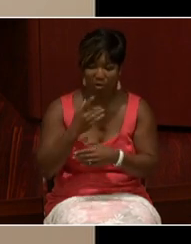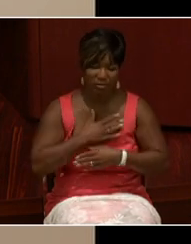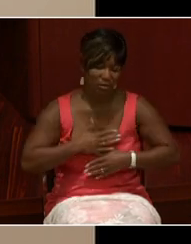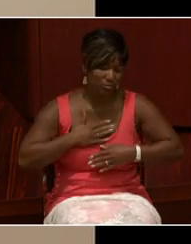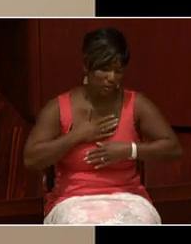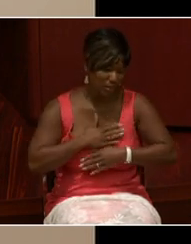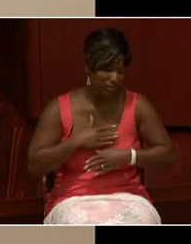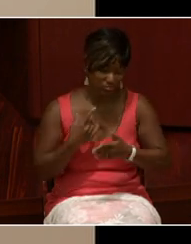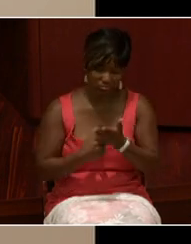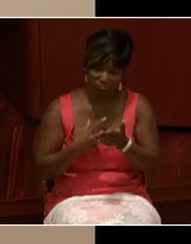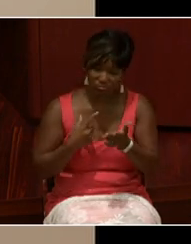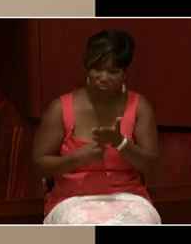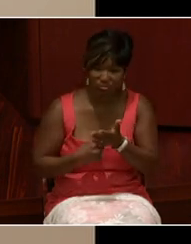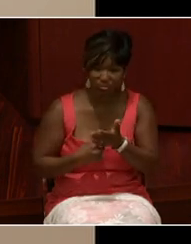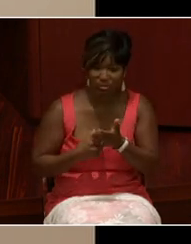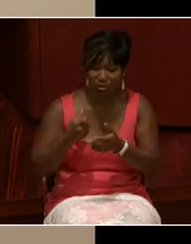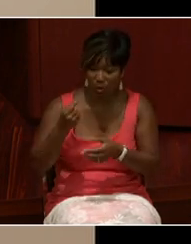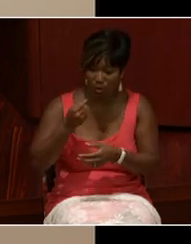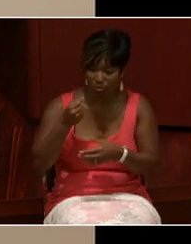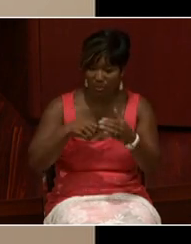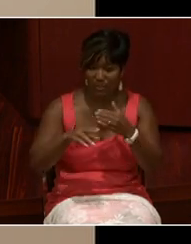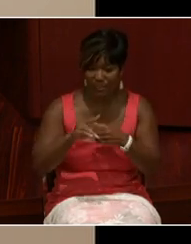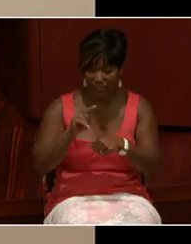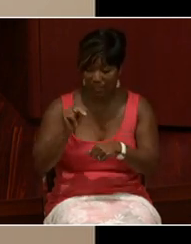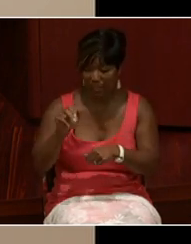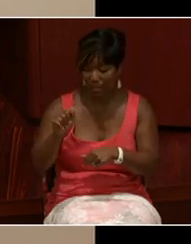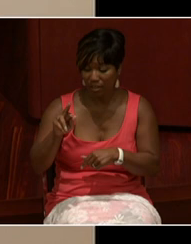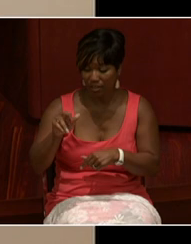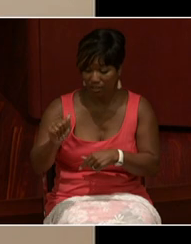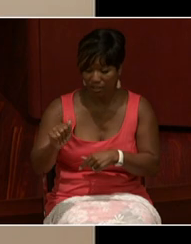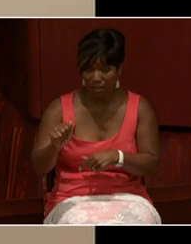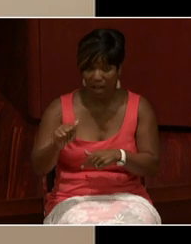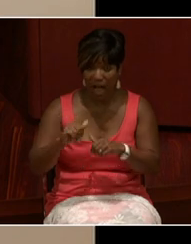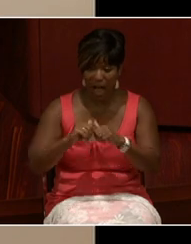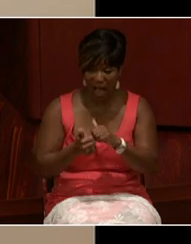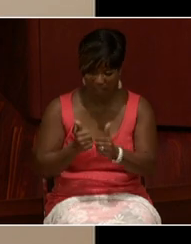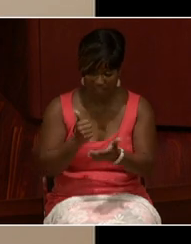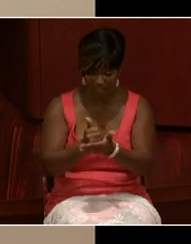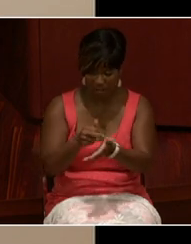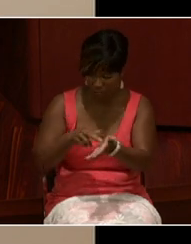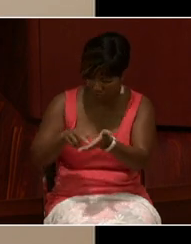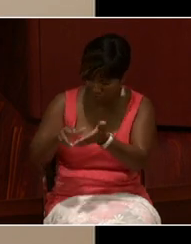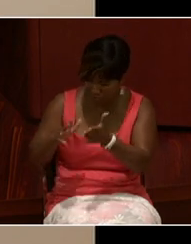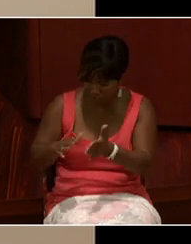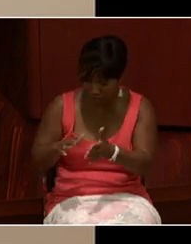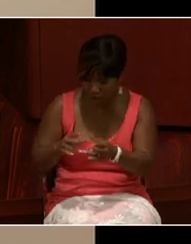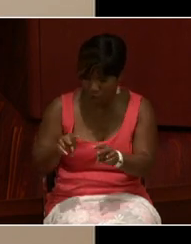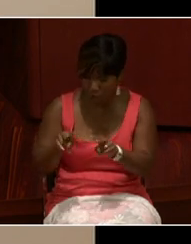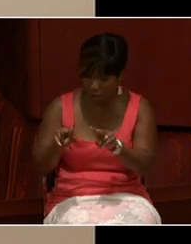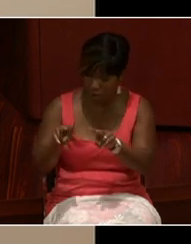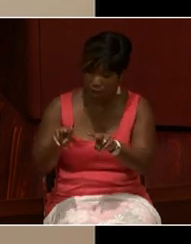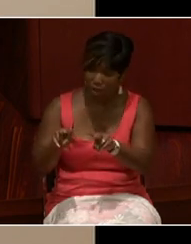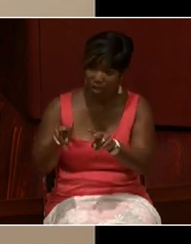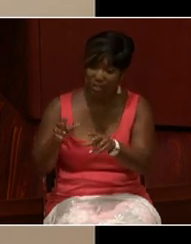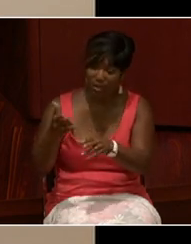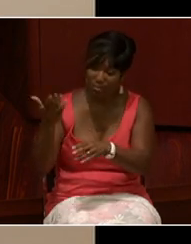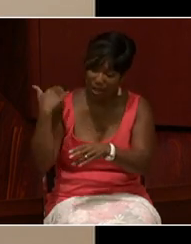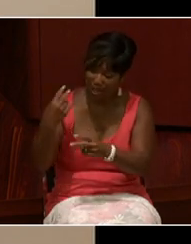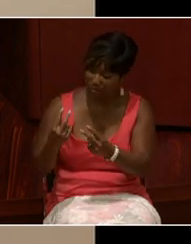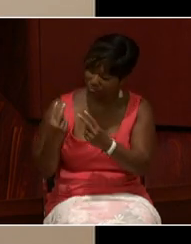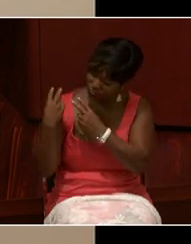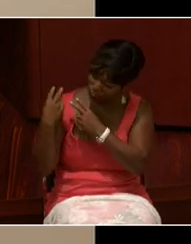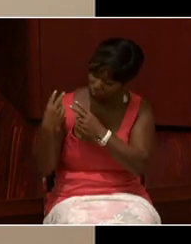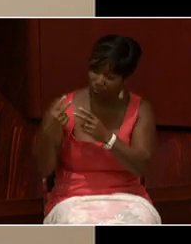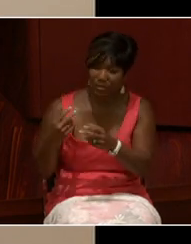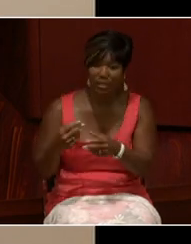about our holdings in the National Archives and how they can help researchers look into their past and research their